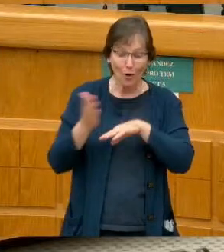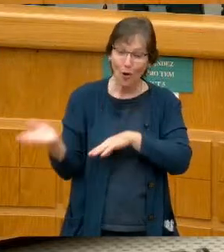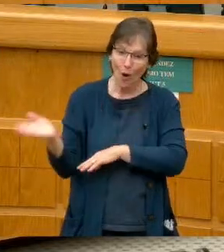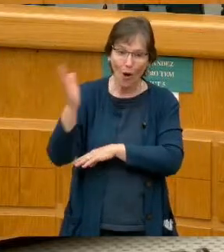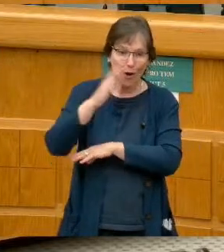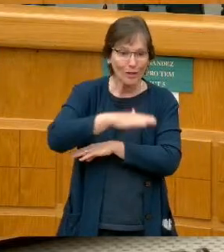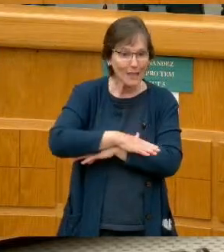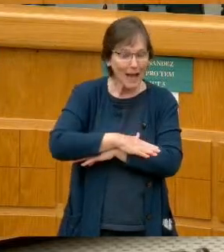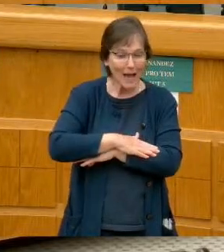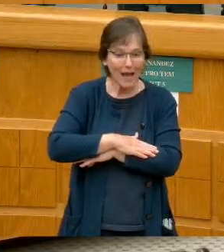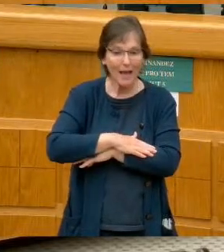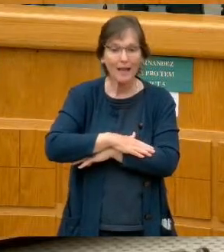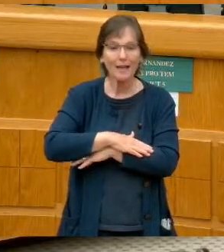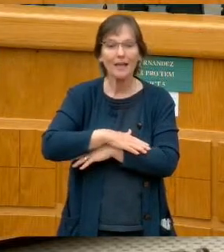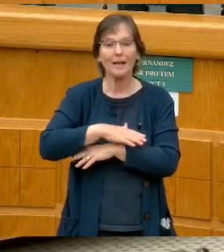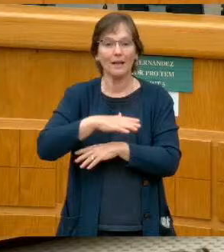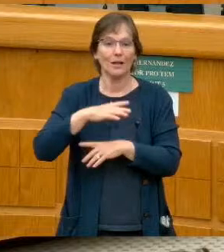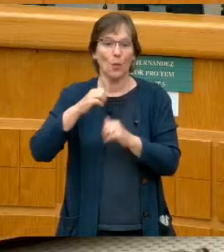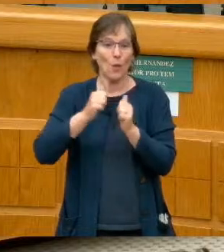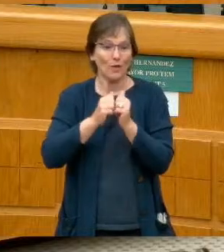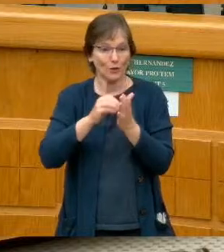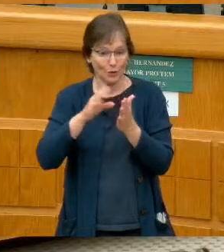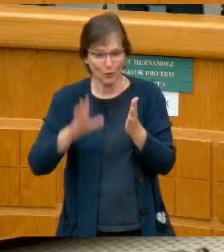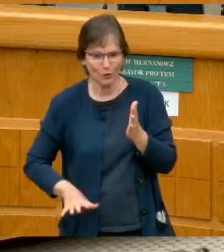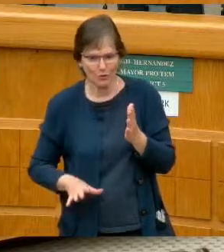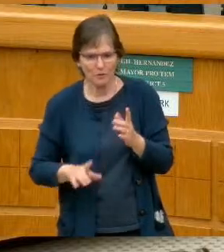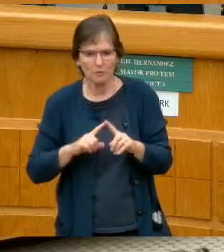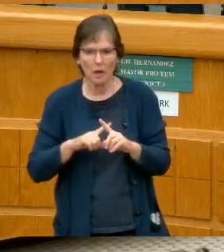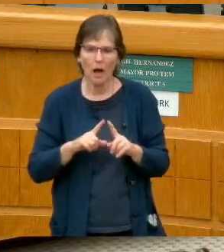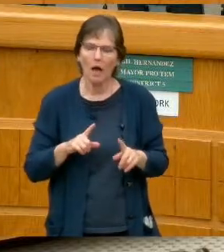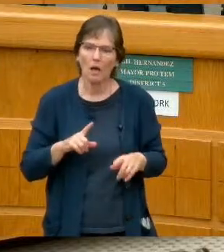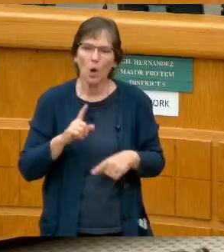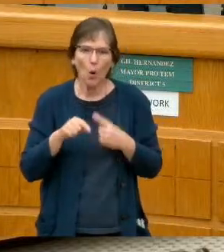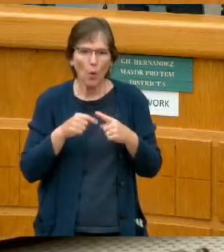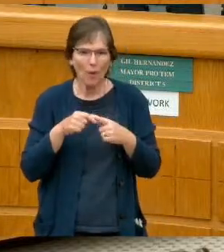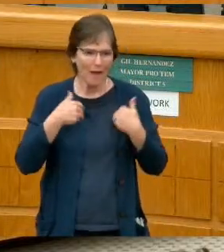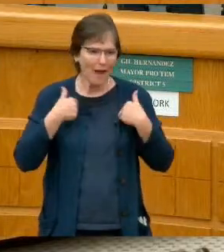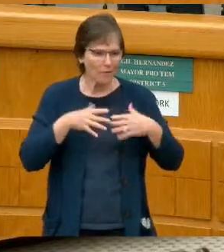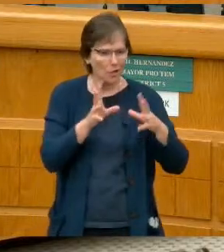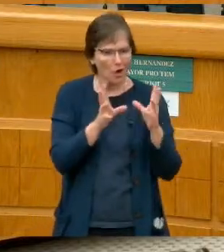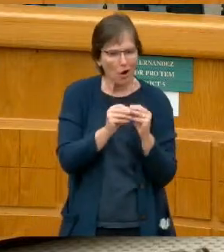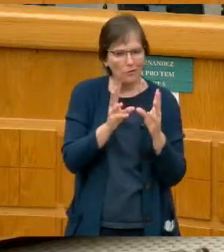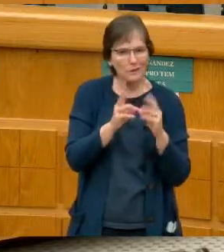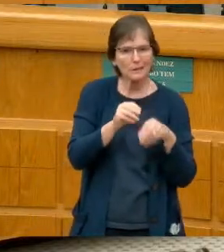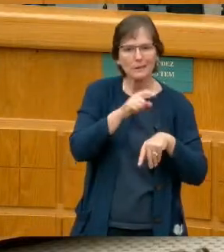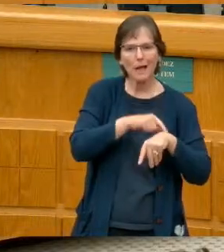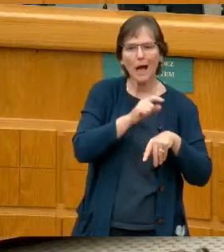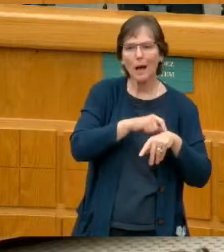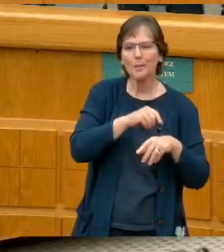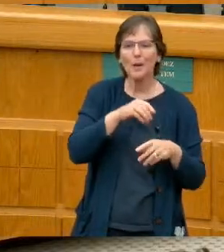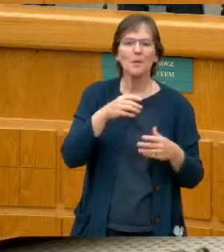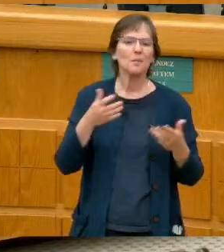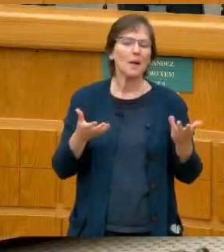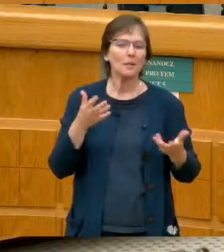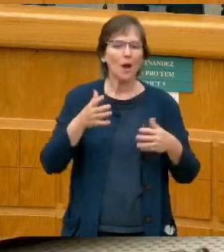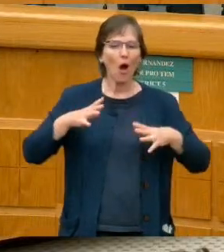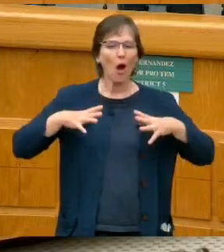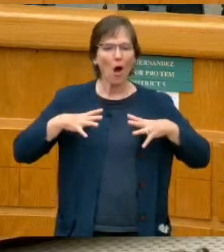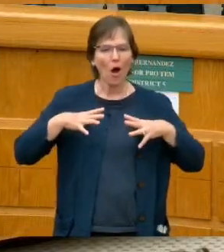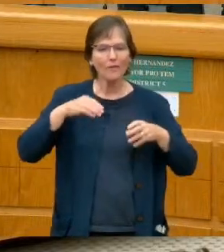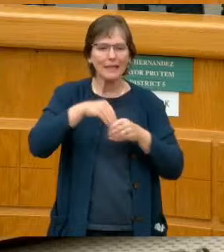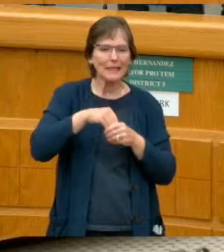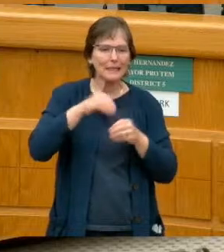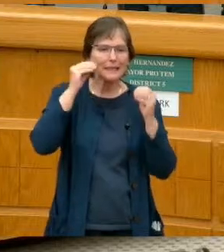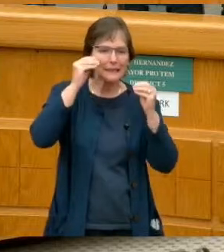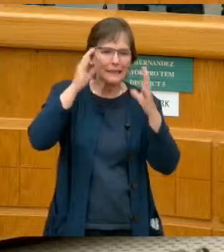but the minute they have a conference period or an off period, they will go into the teacher's lounge and take off their mask. They'll start telling each